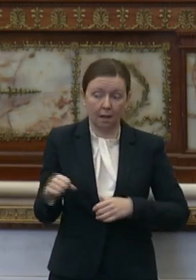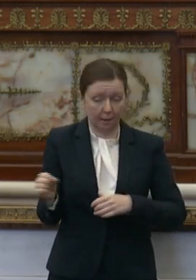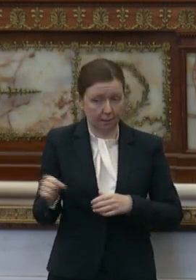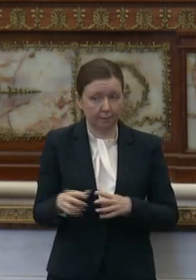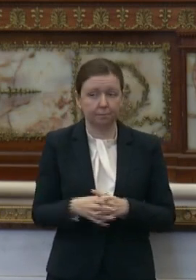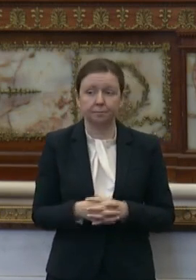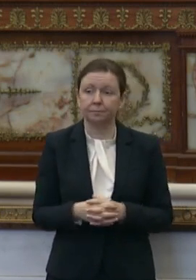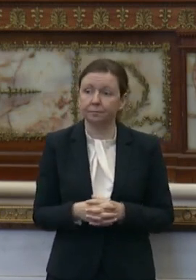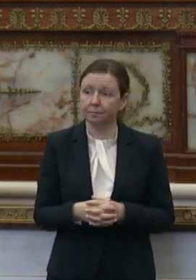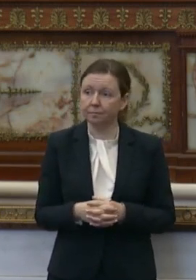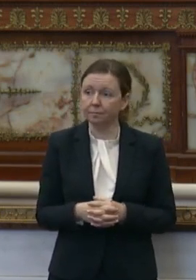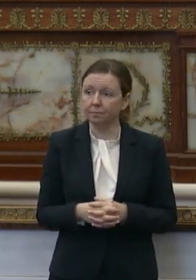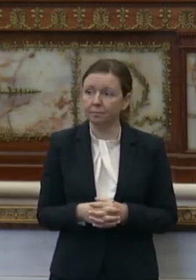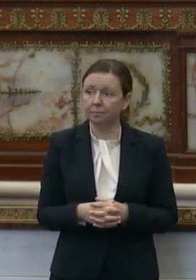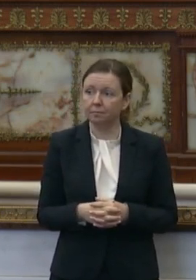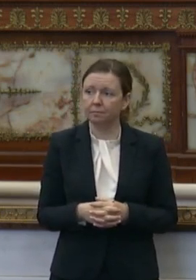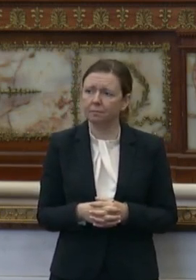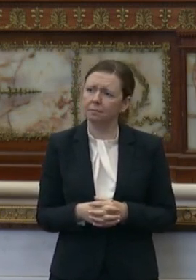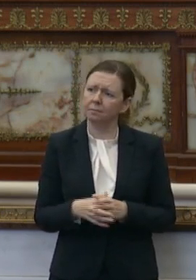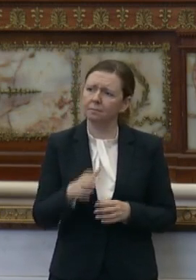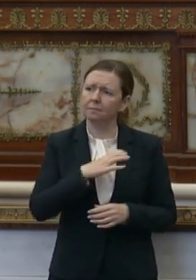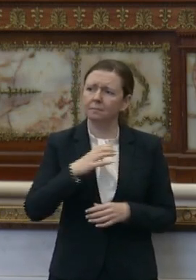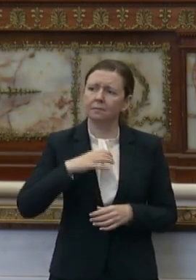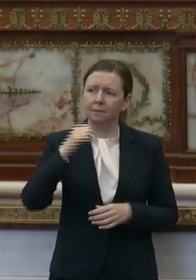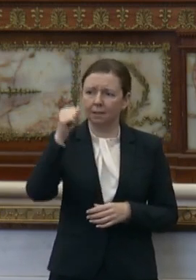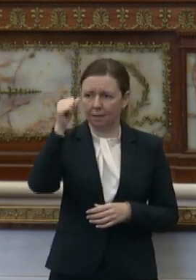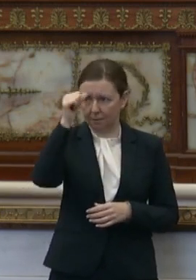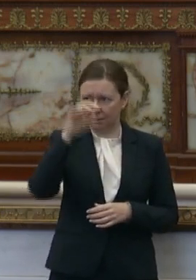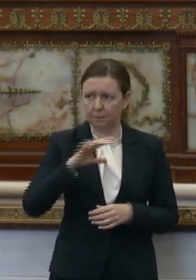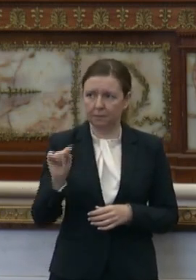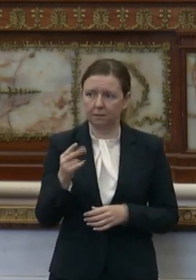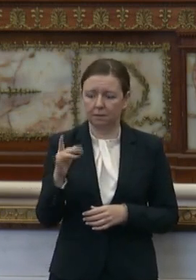Aye. Black people. Councilman Thomas?